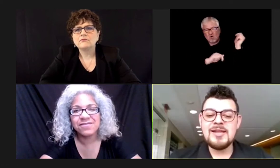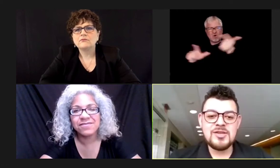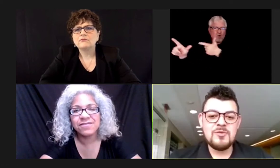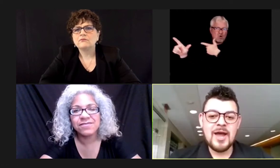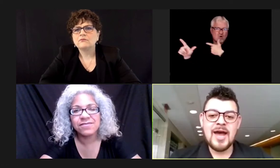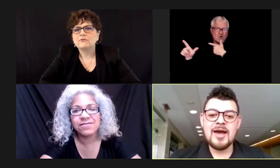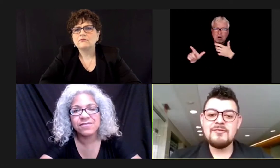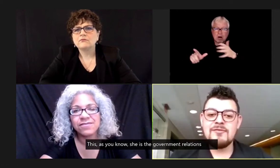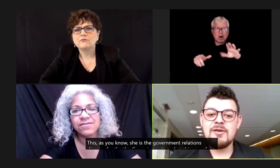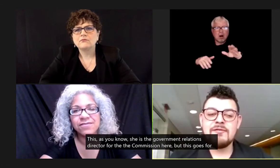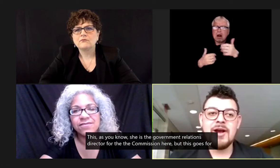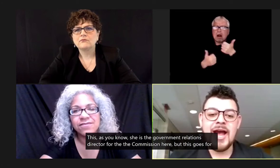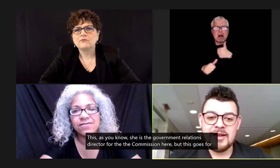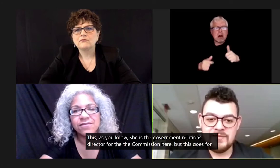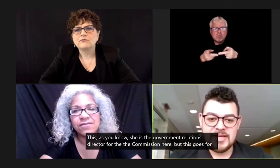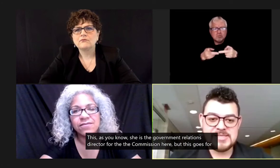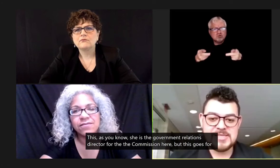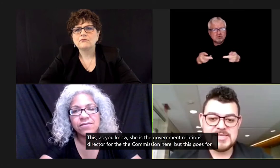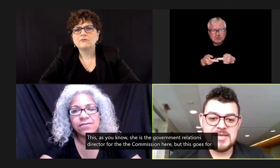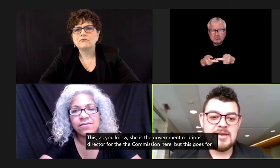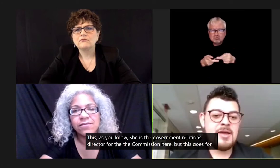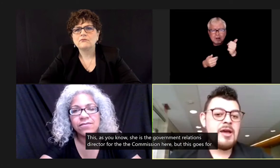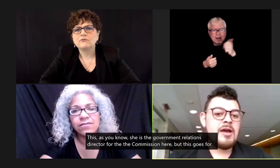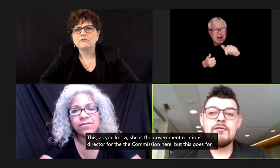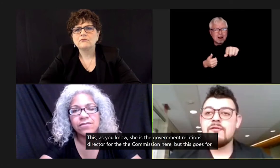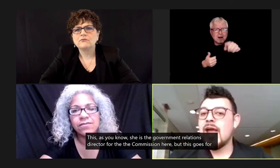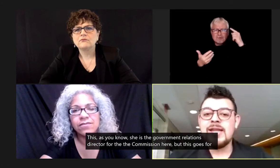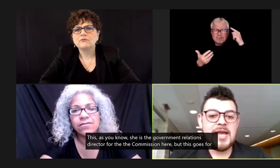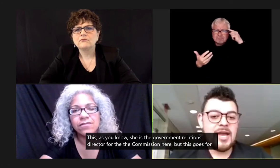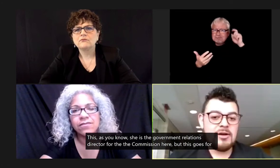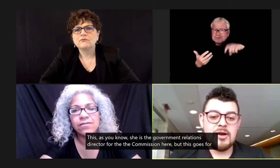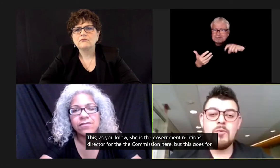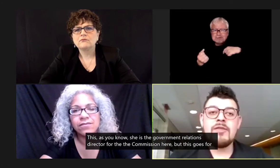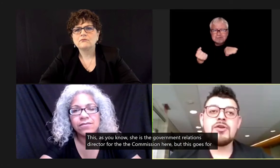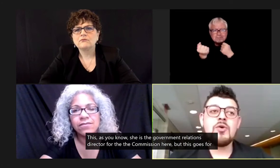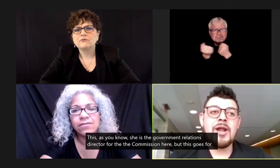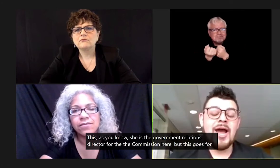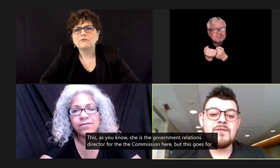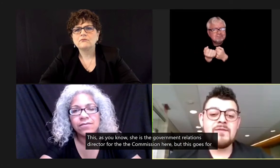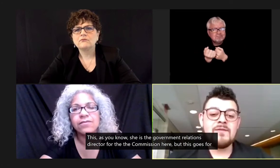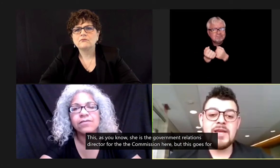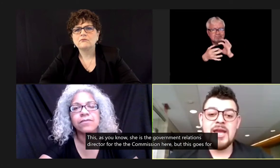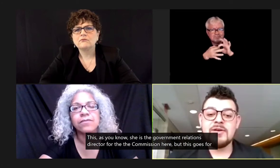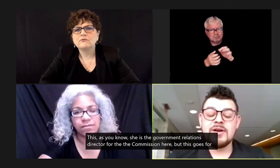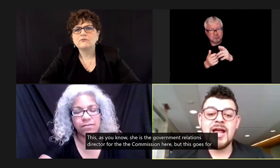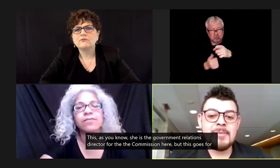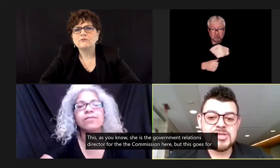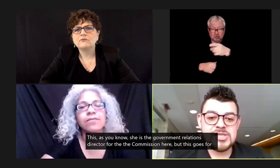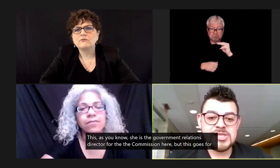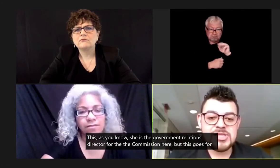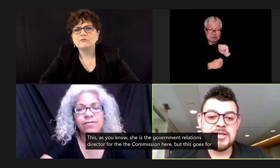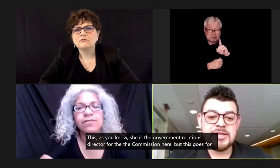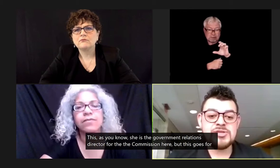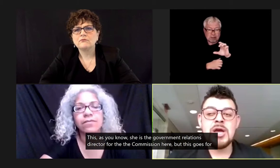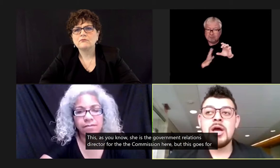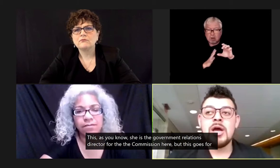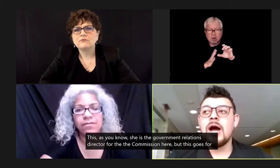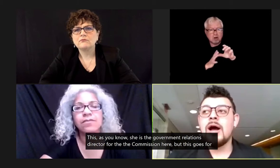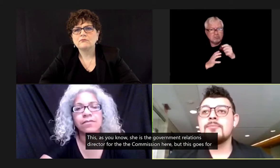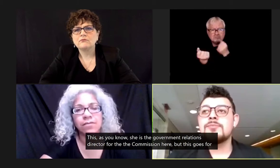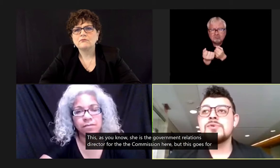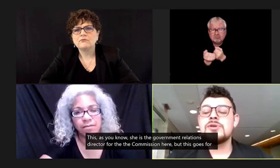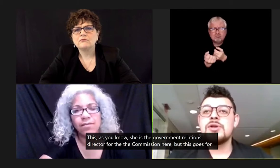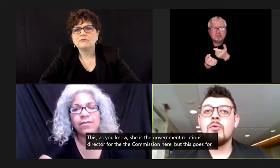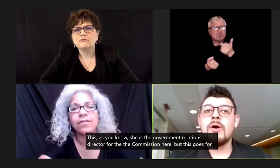position, anything you have for advocacy for any area, whether you want to advocate for climate change,